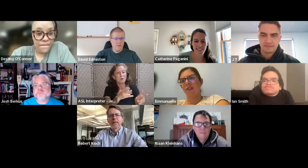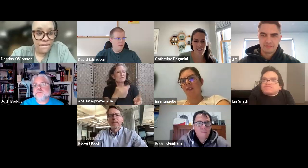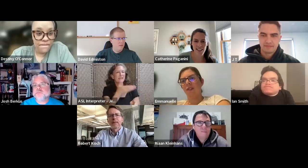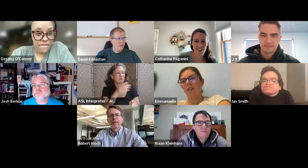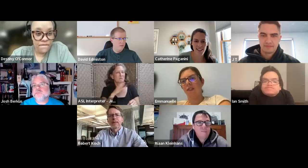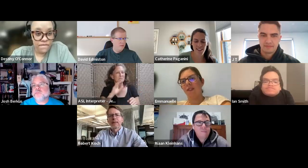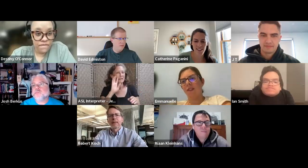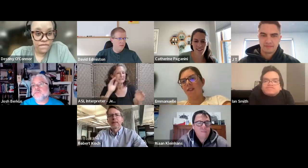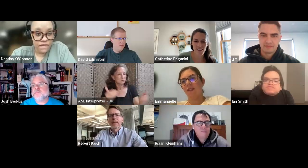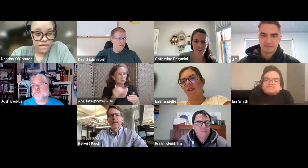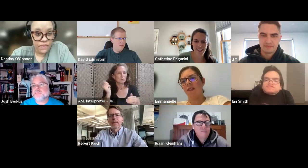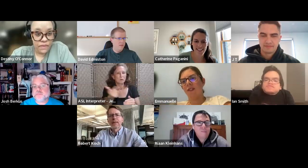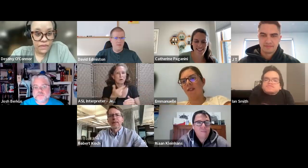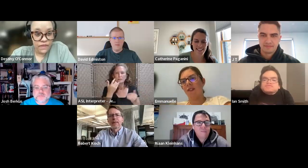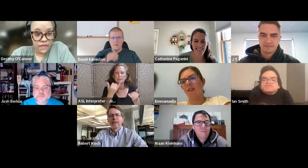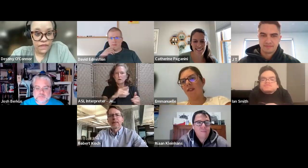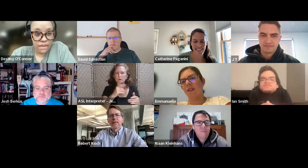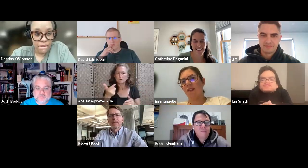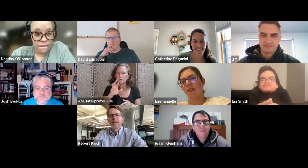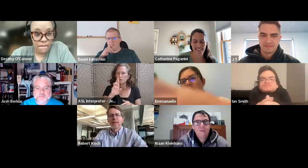say hi? Because I don't think you're on that.